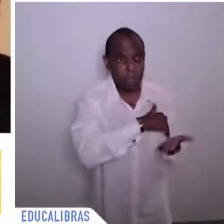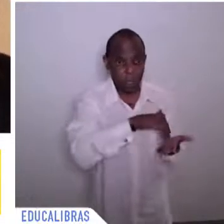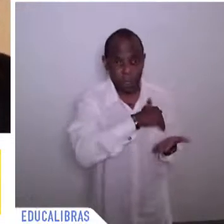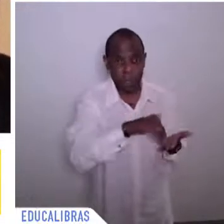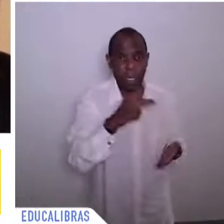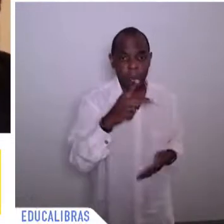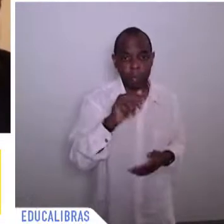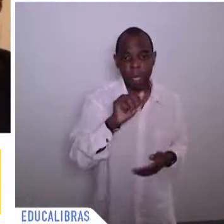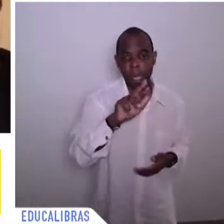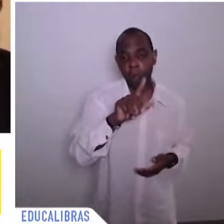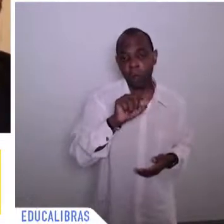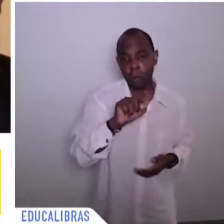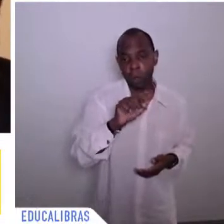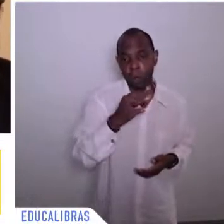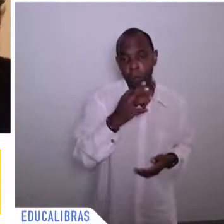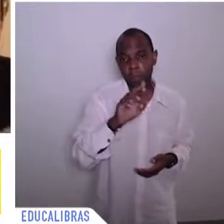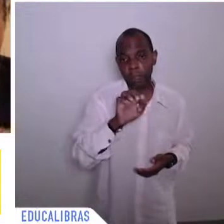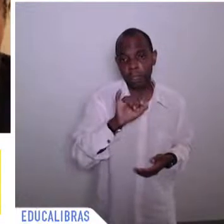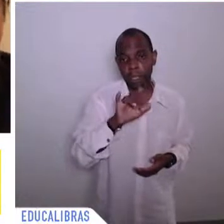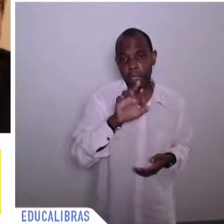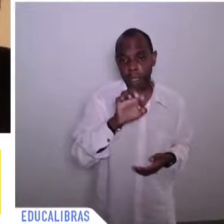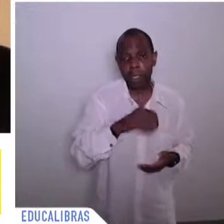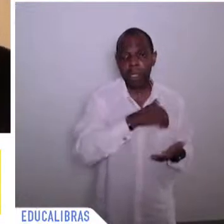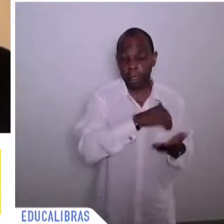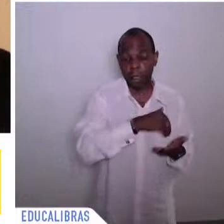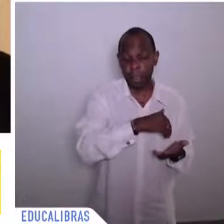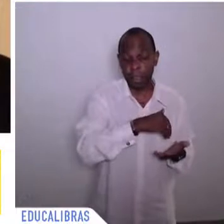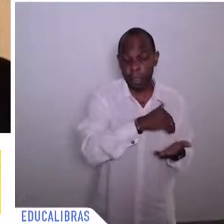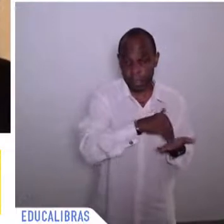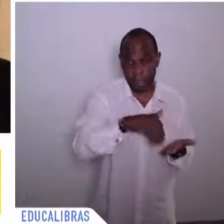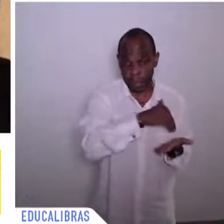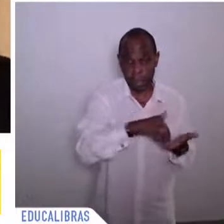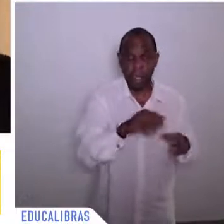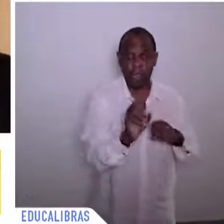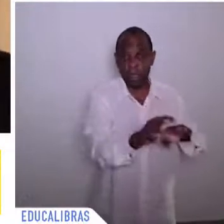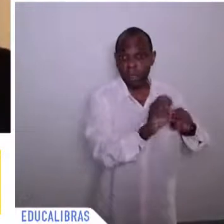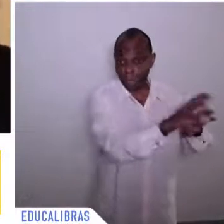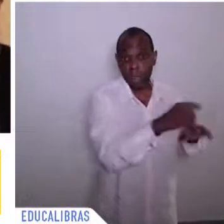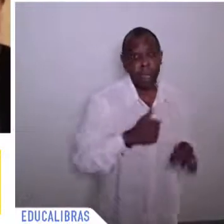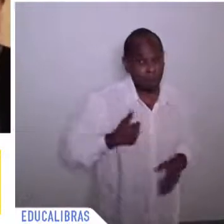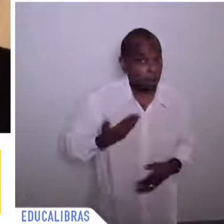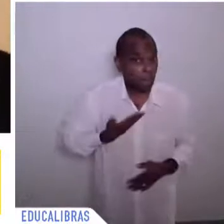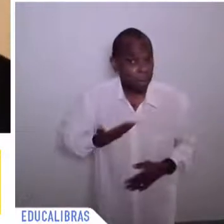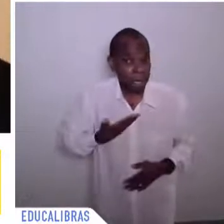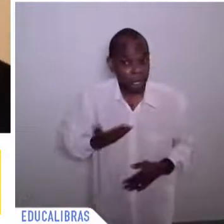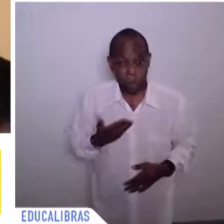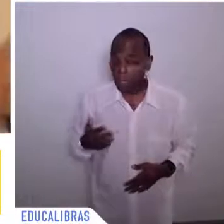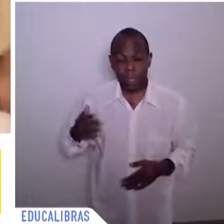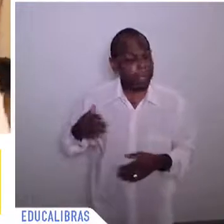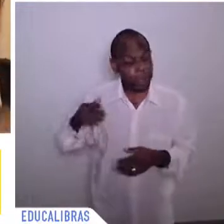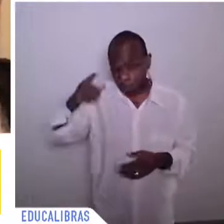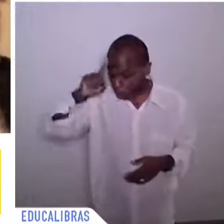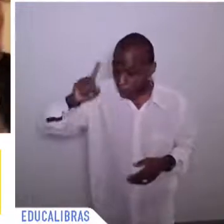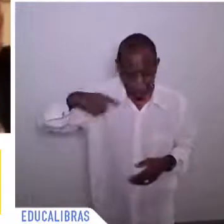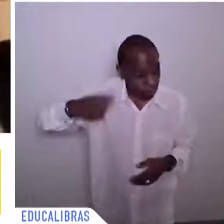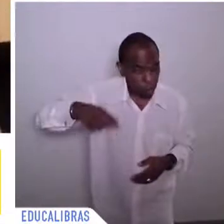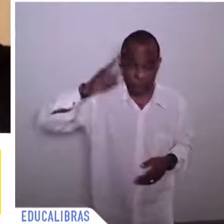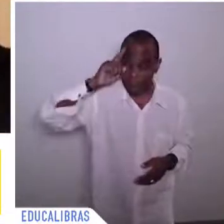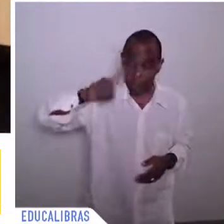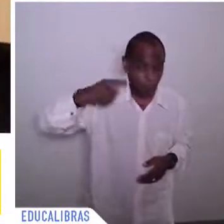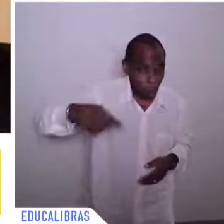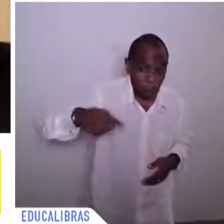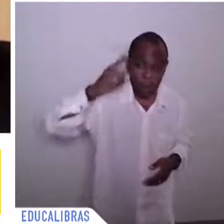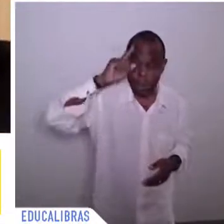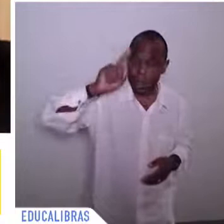was working with secretaries like Paulo Freire, who was responsible for education. I had the privilege of being